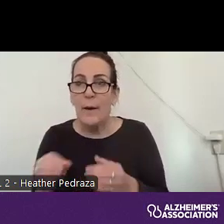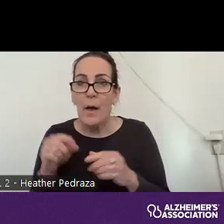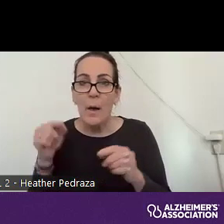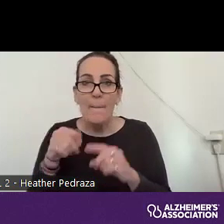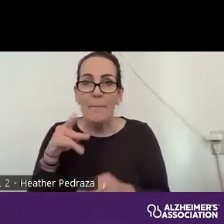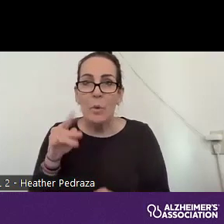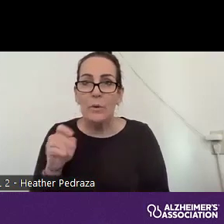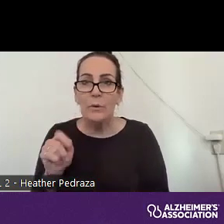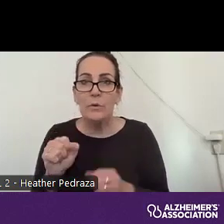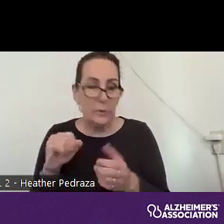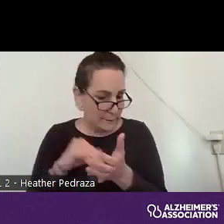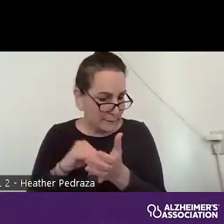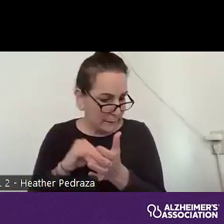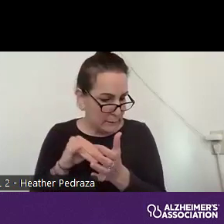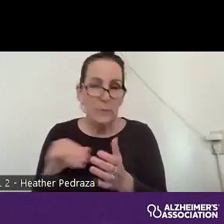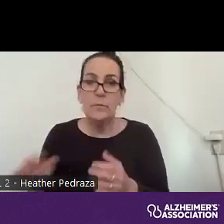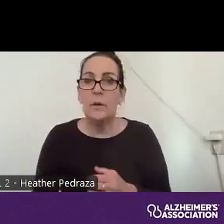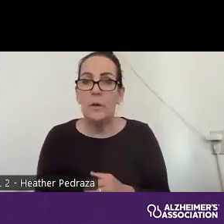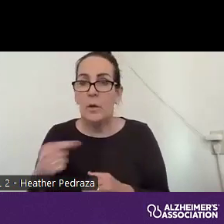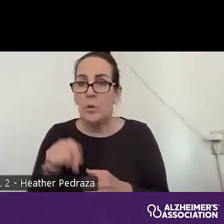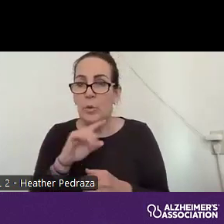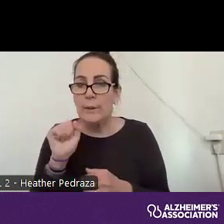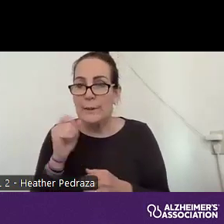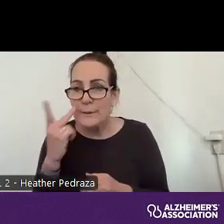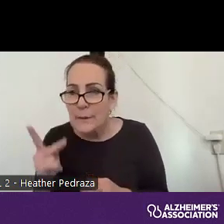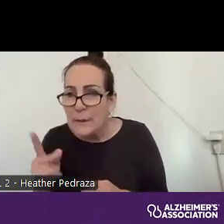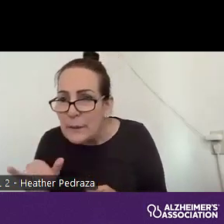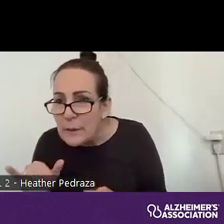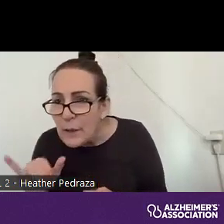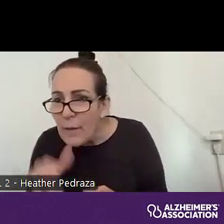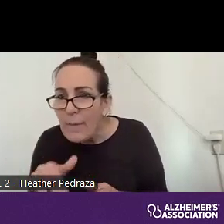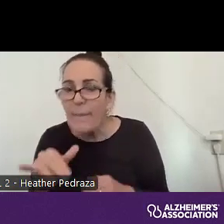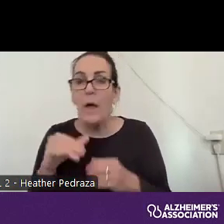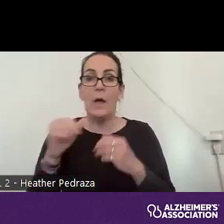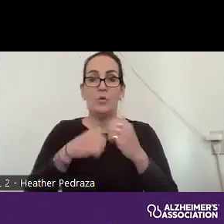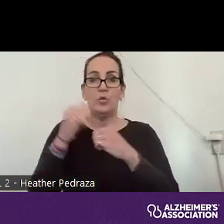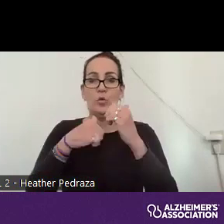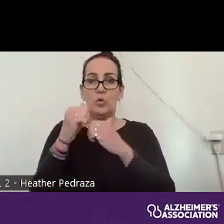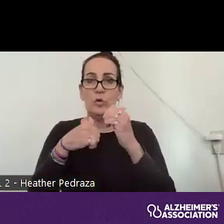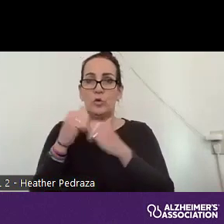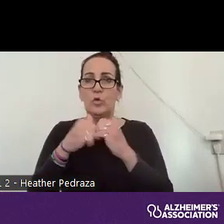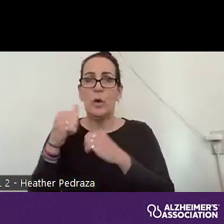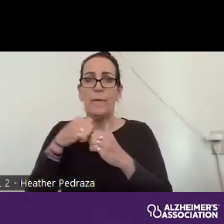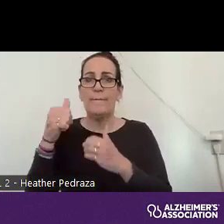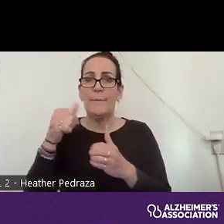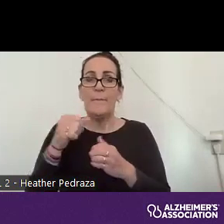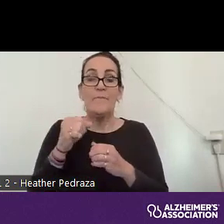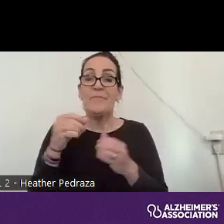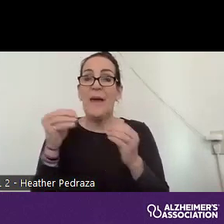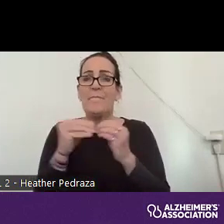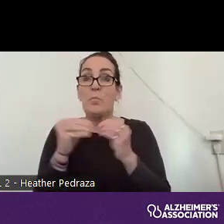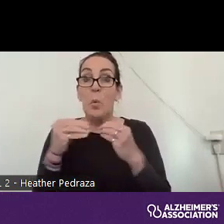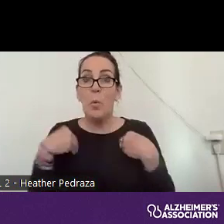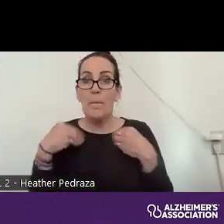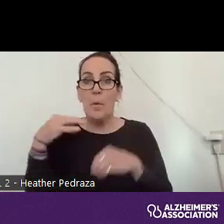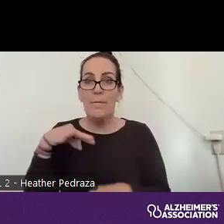able to show that the structured intervention of the US Pointer study had even more benefits than we saw in